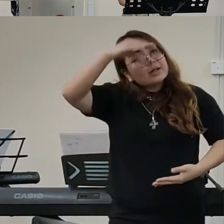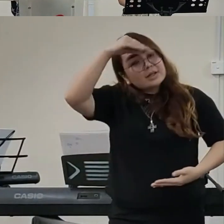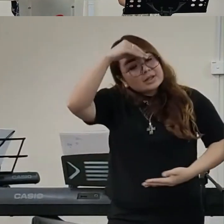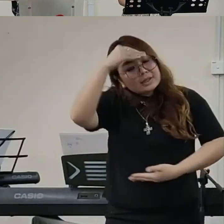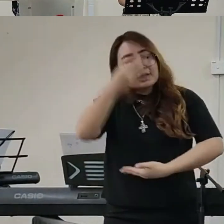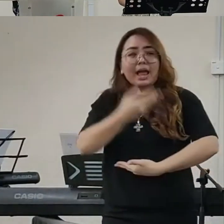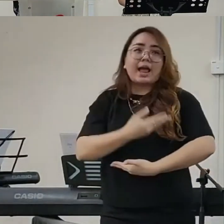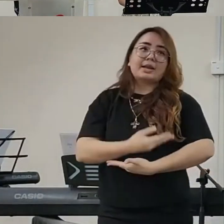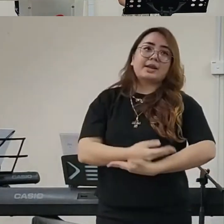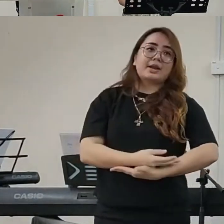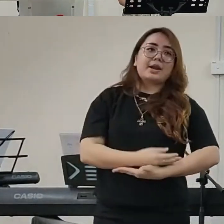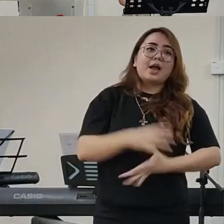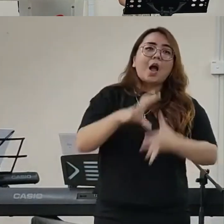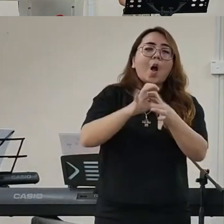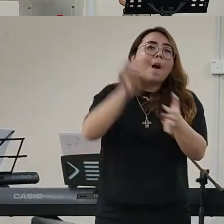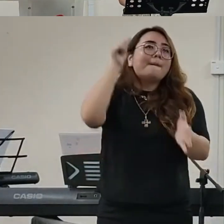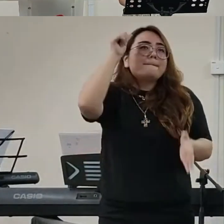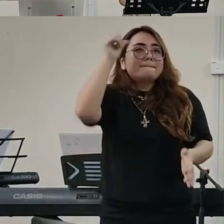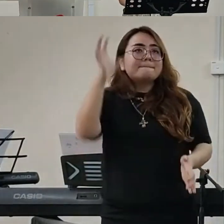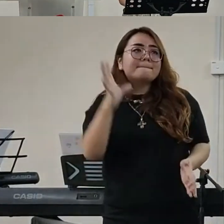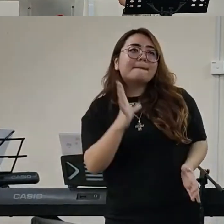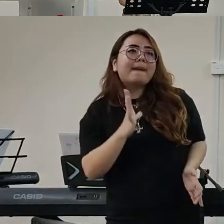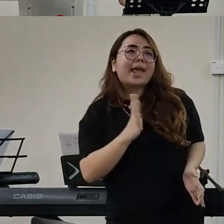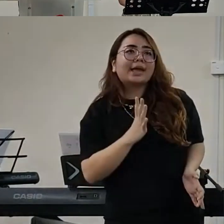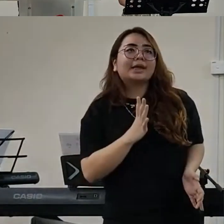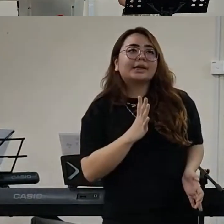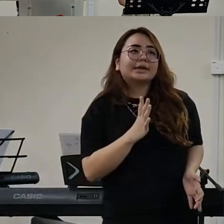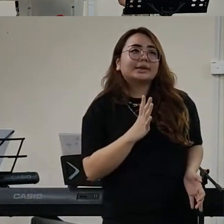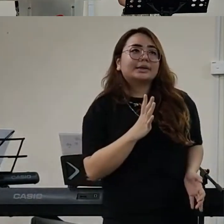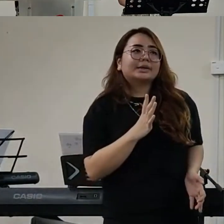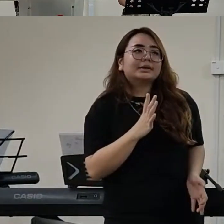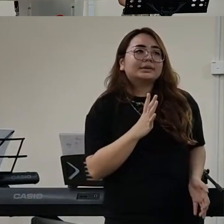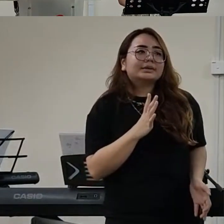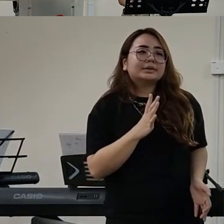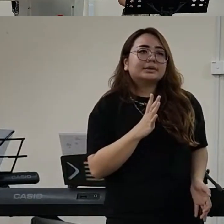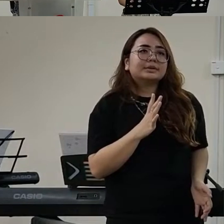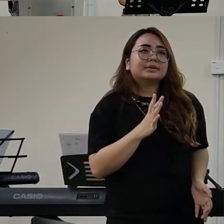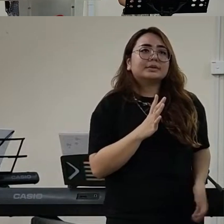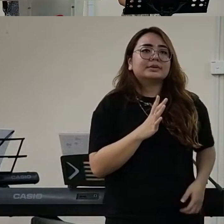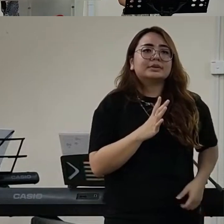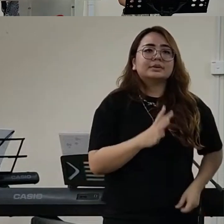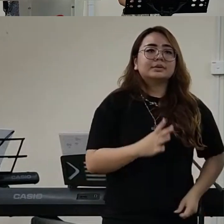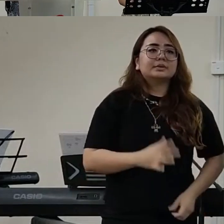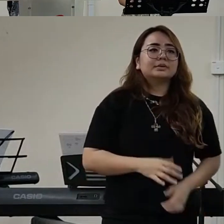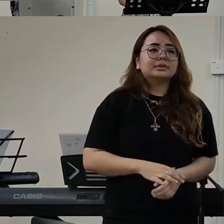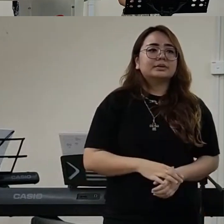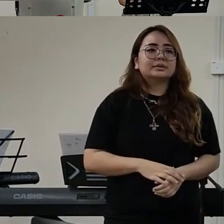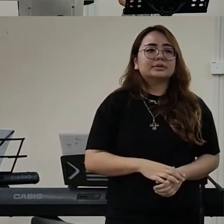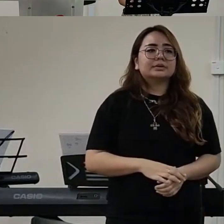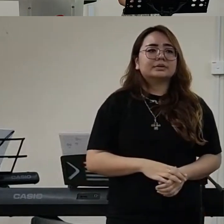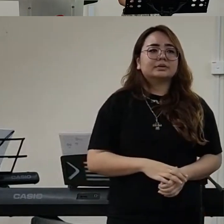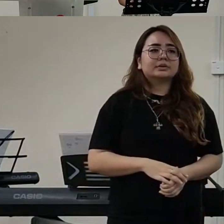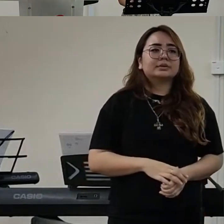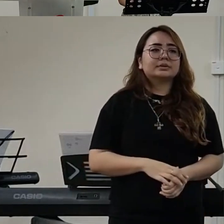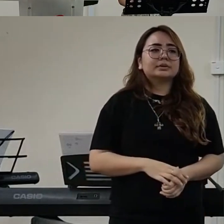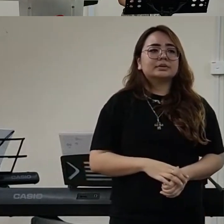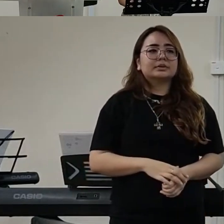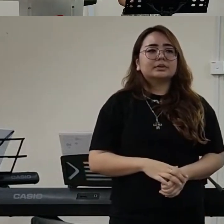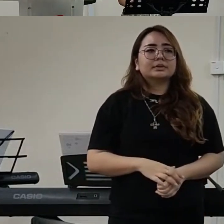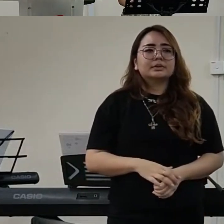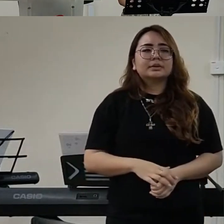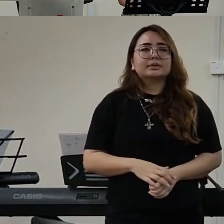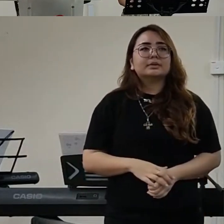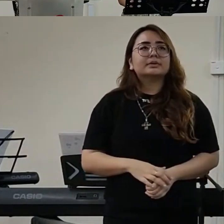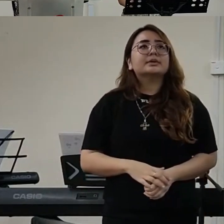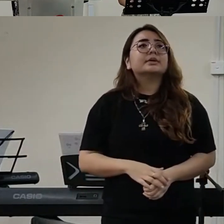God is not happy with the shepherds, with some shepherds. The first part of this chapter is God is rebuking the shepherds, and God is rebuking us. God is